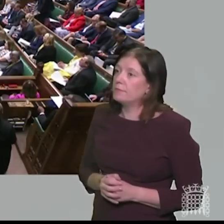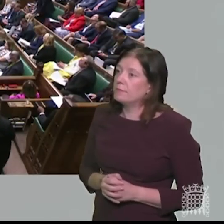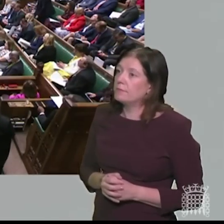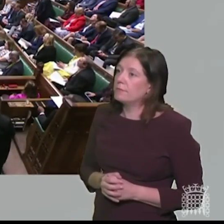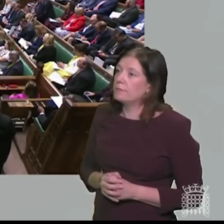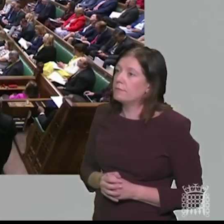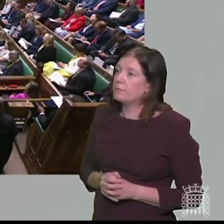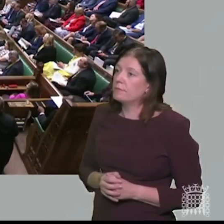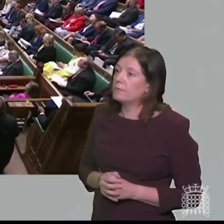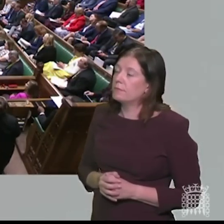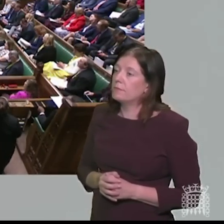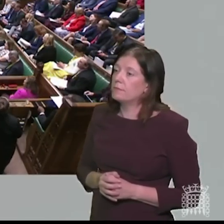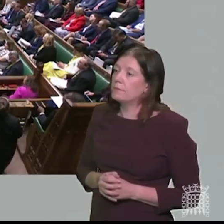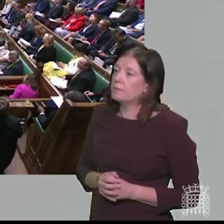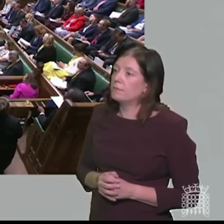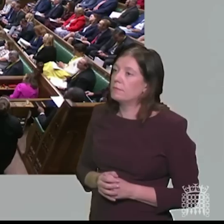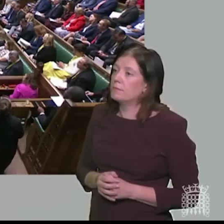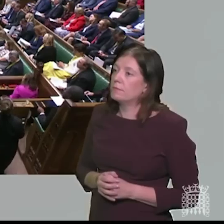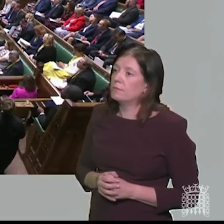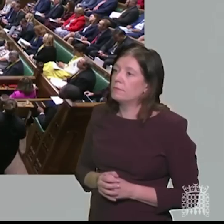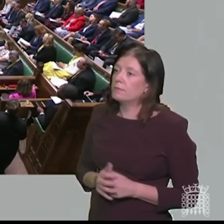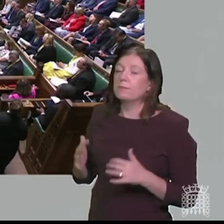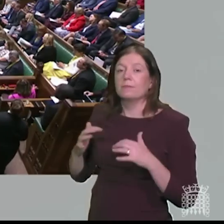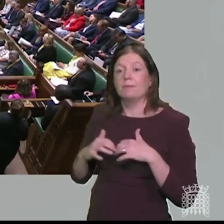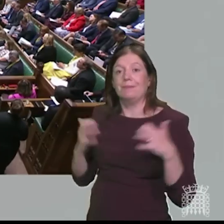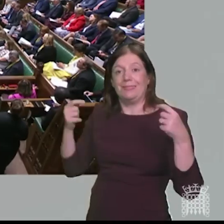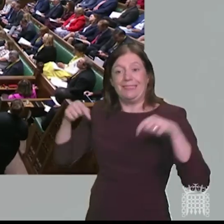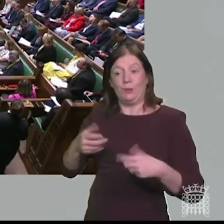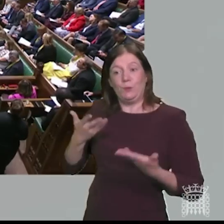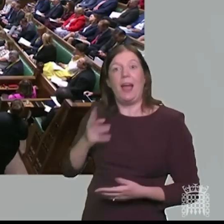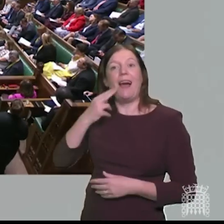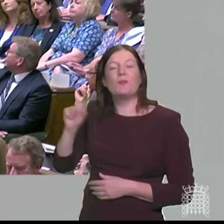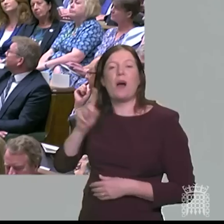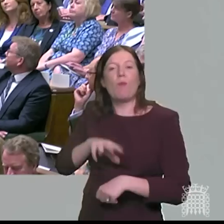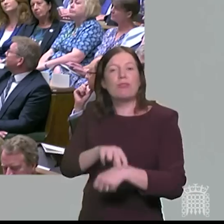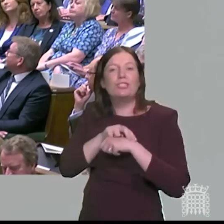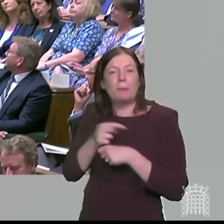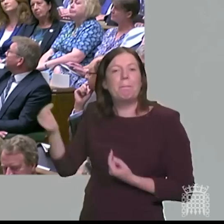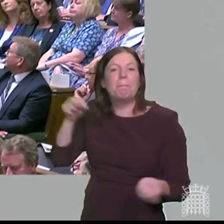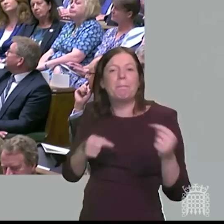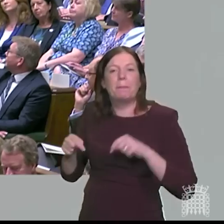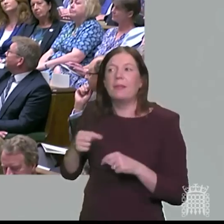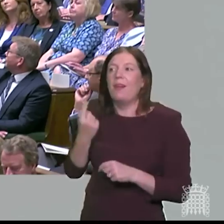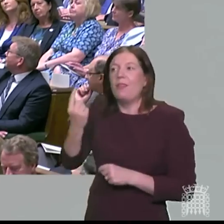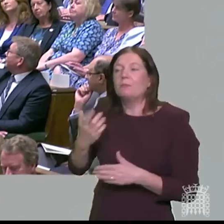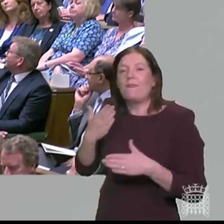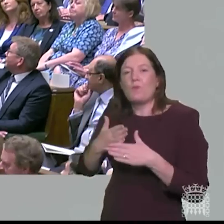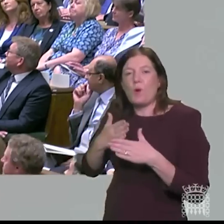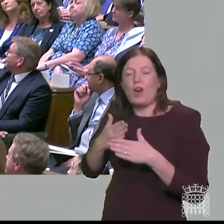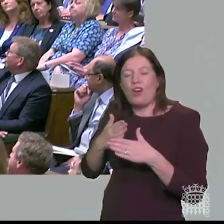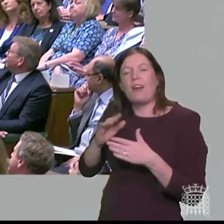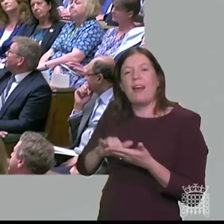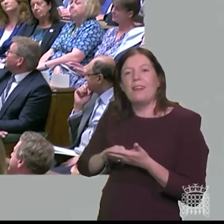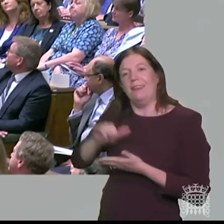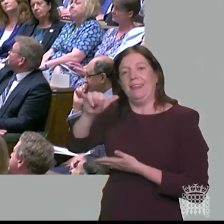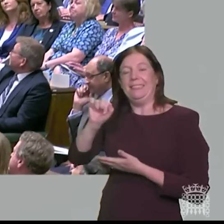Speaker, later today, Parliament will welcome apprentices from around the UK who were working in the aerospace industry.